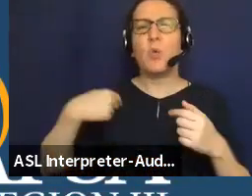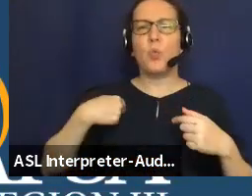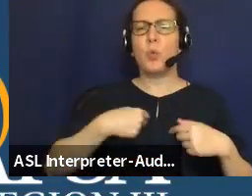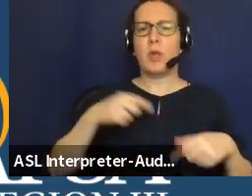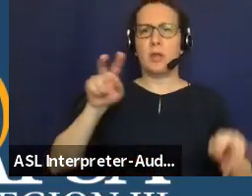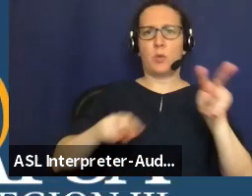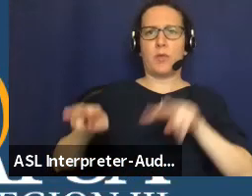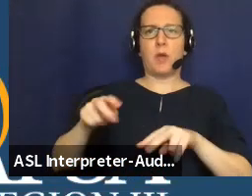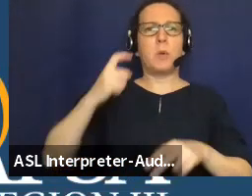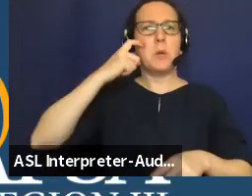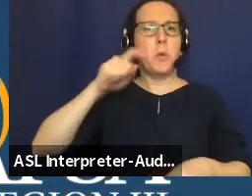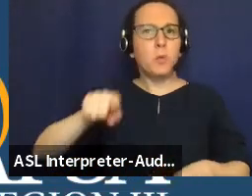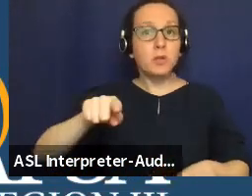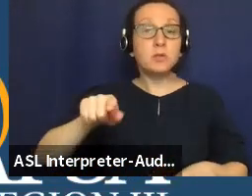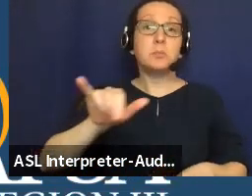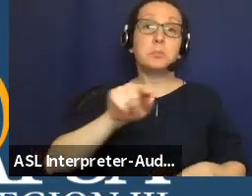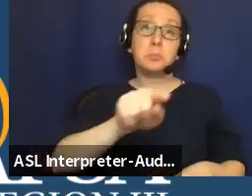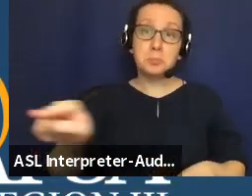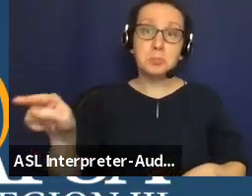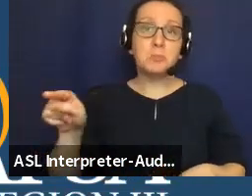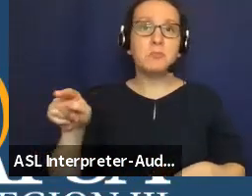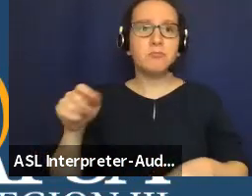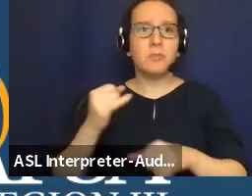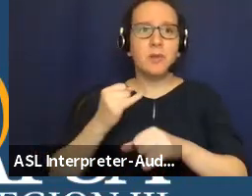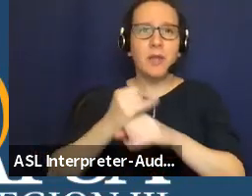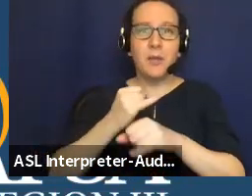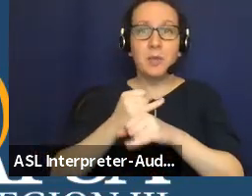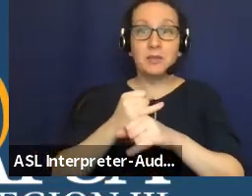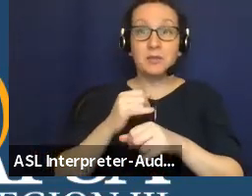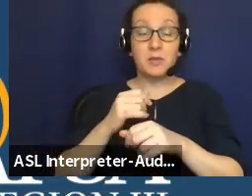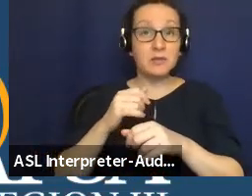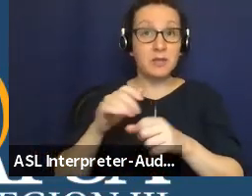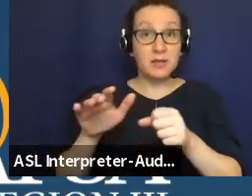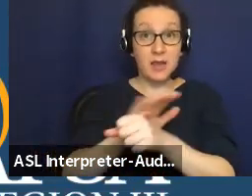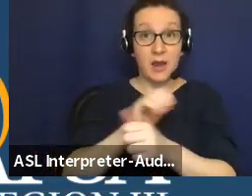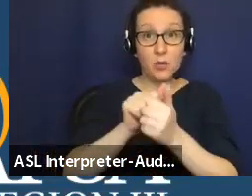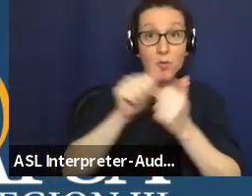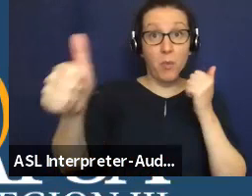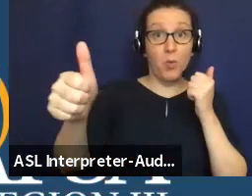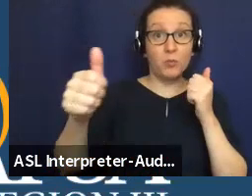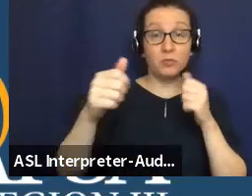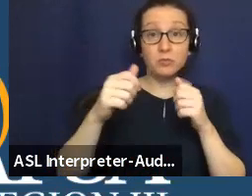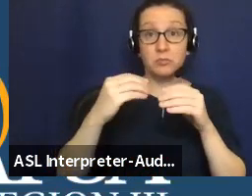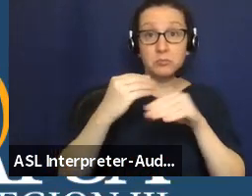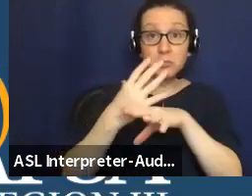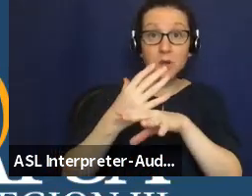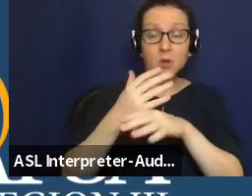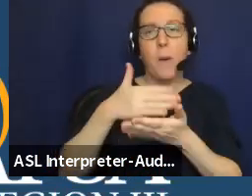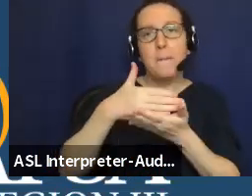certain resources, but with campuses being either entirely remote or partially remote,